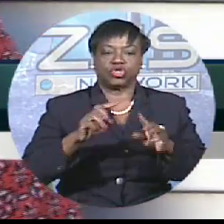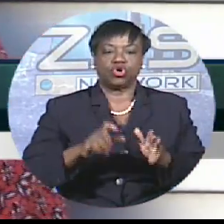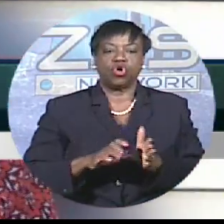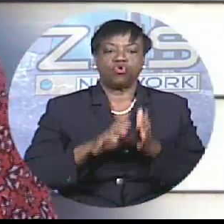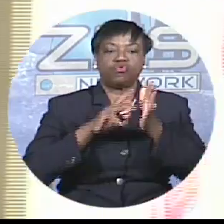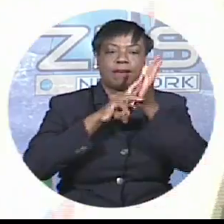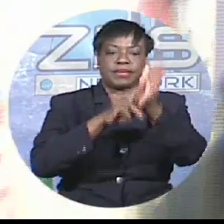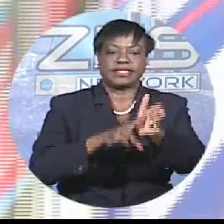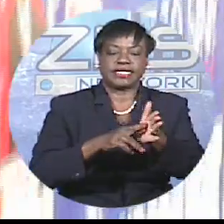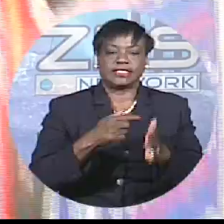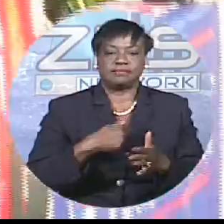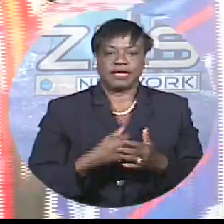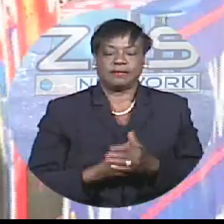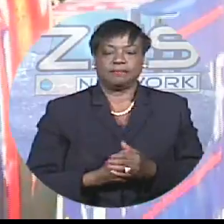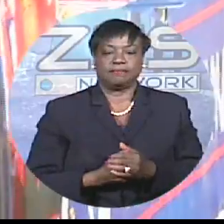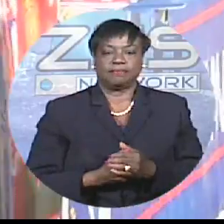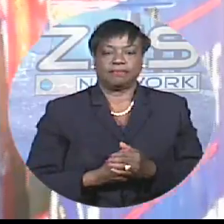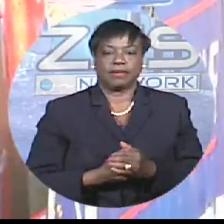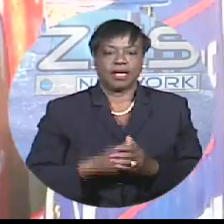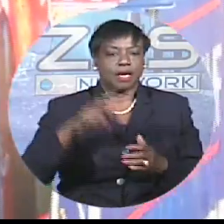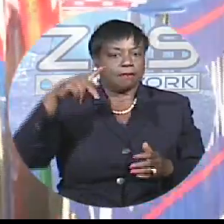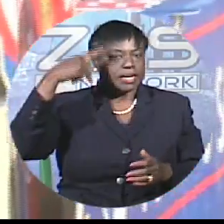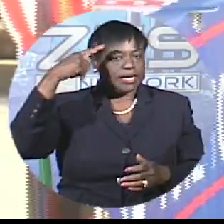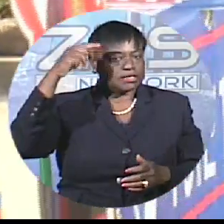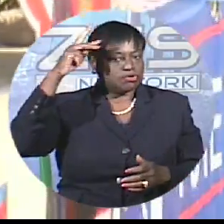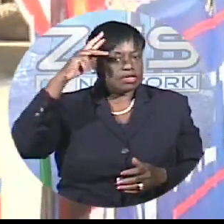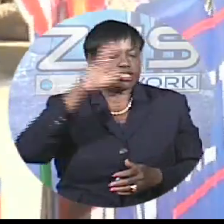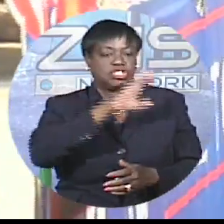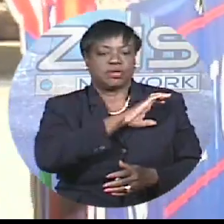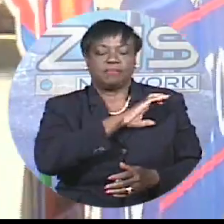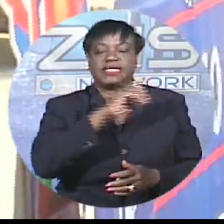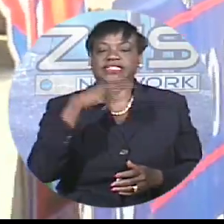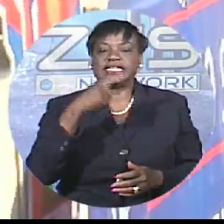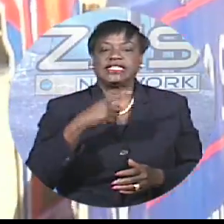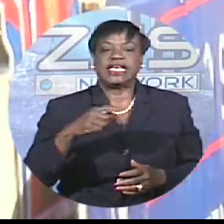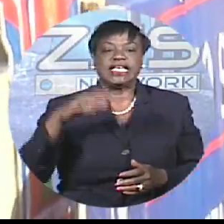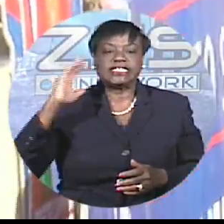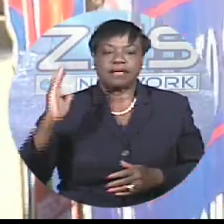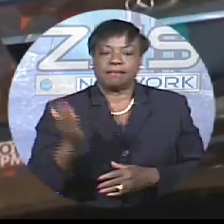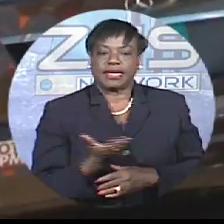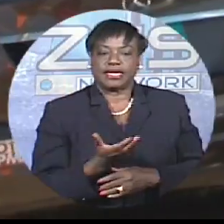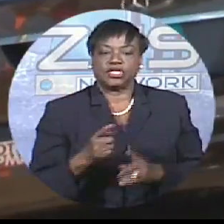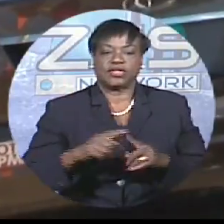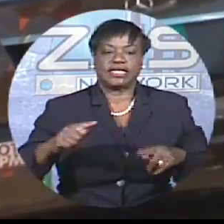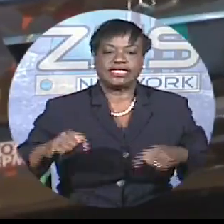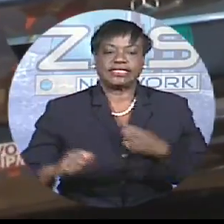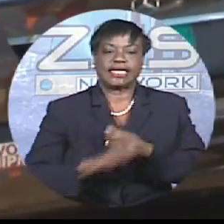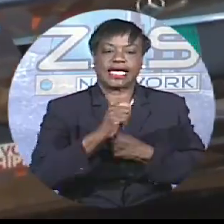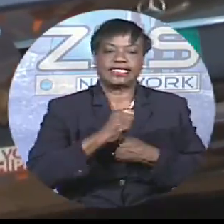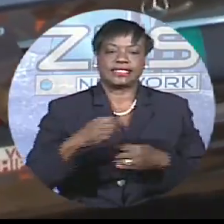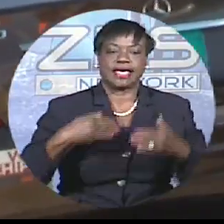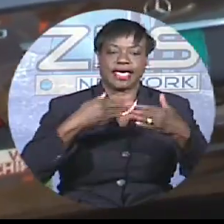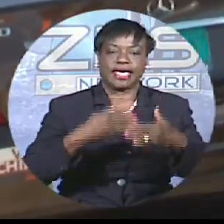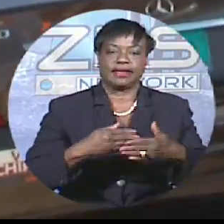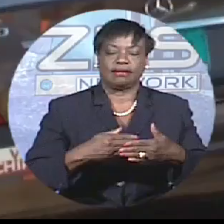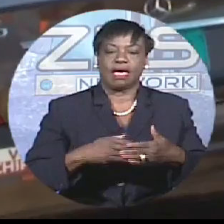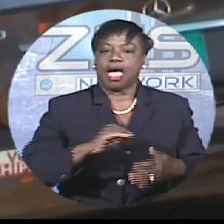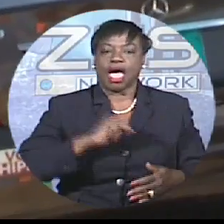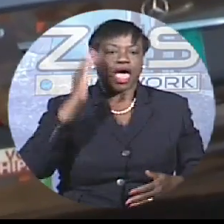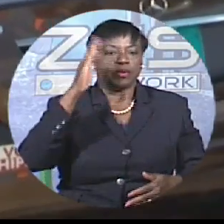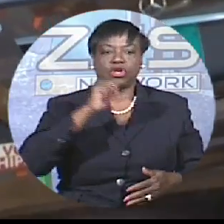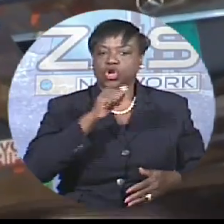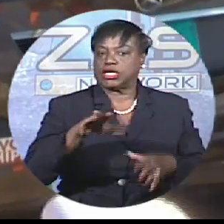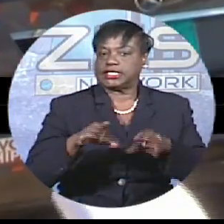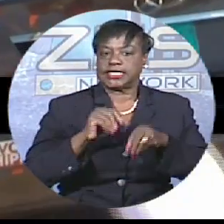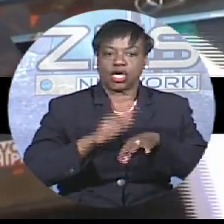me. Political novice Chipman says he's committed to the task at hand. I mean, I would not take on a responsibility